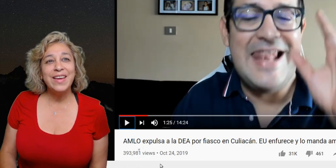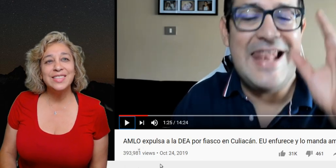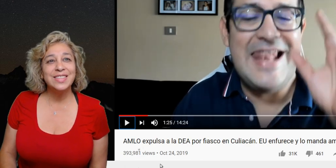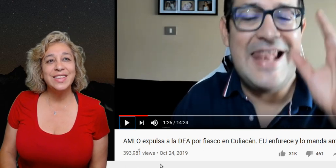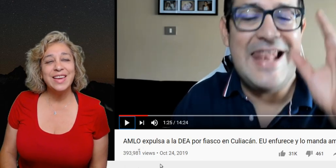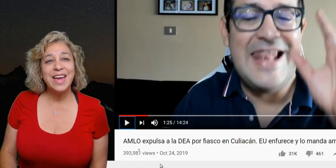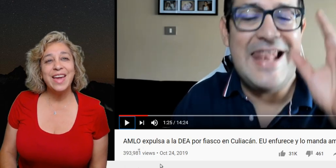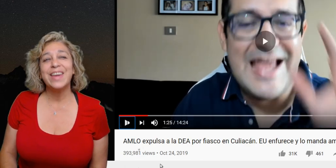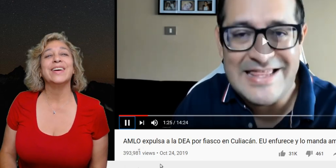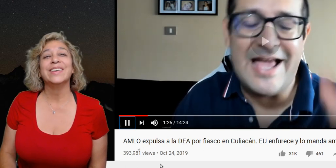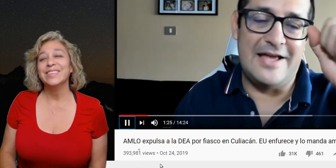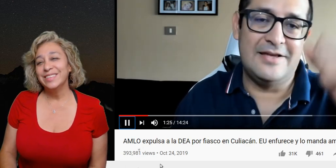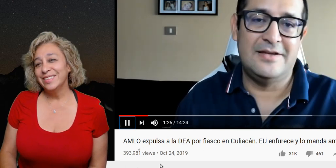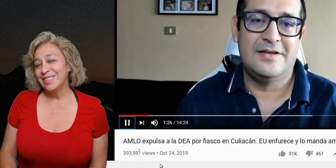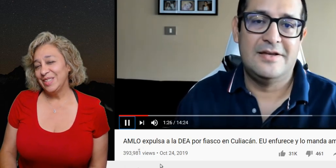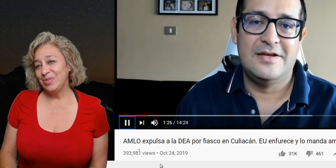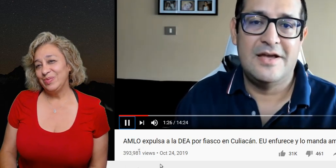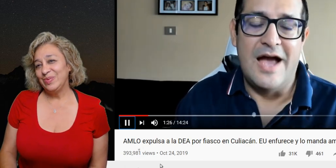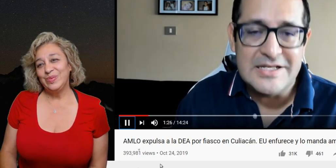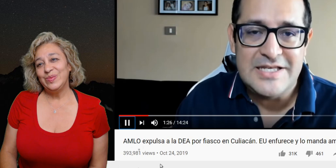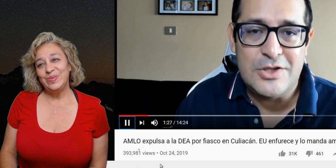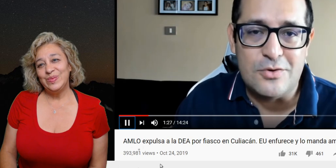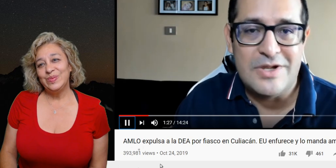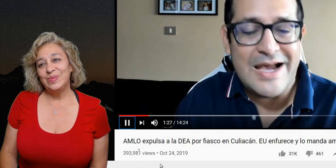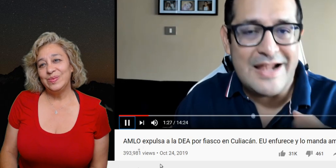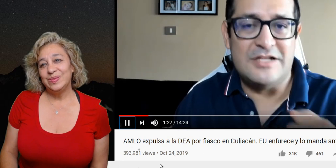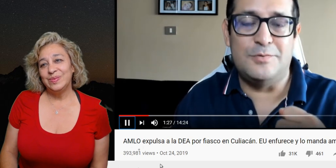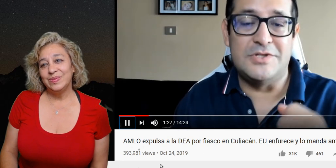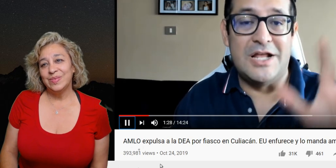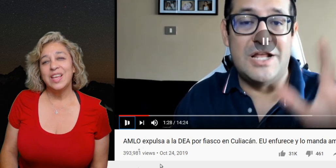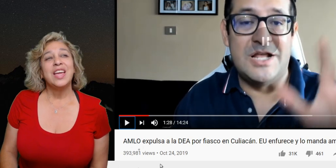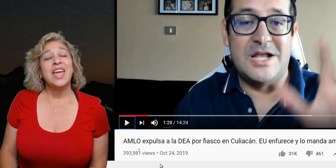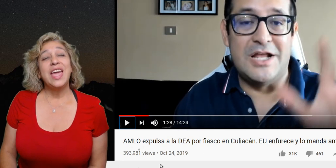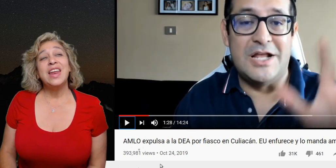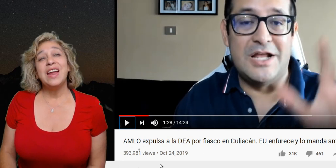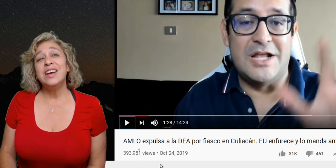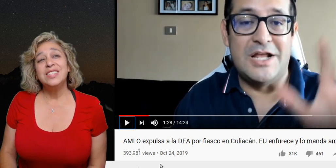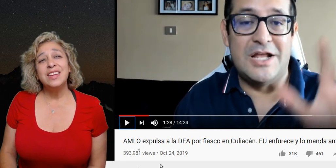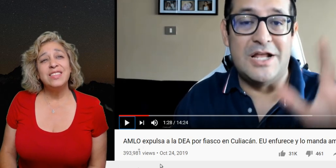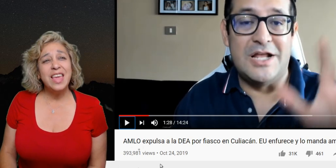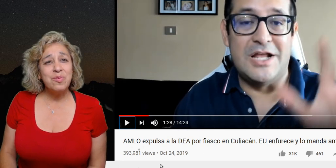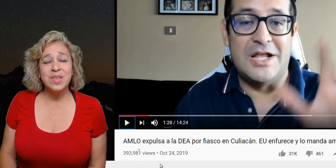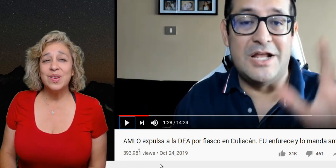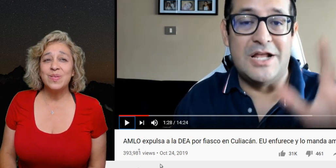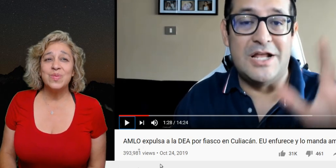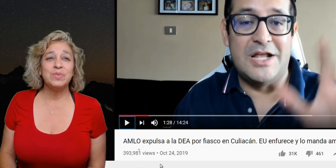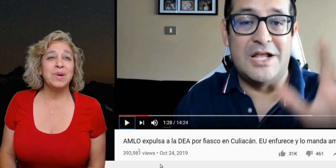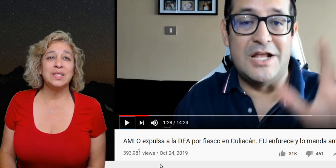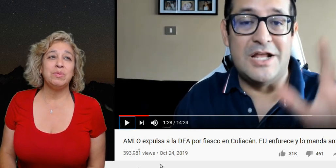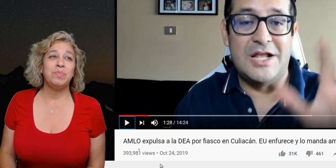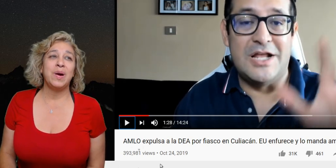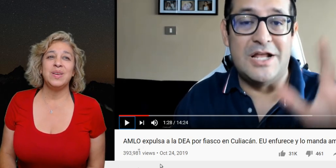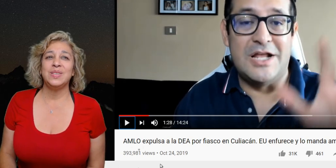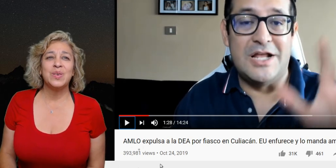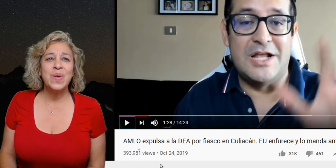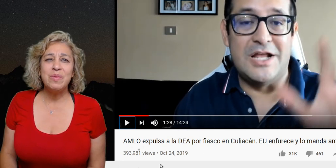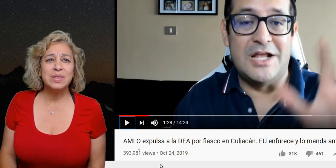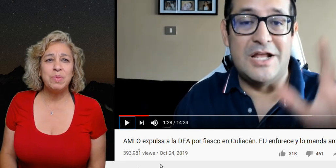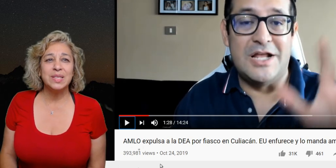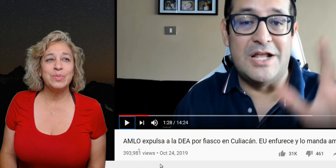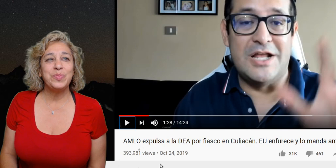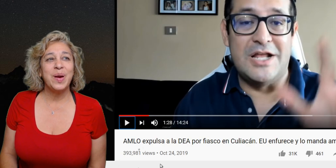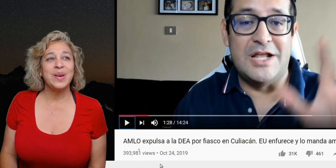DEA, it's the DEA. Ha sido la gran responsable. ¿Sí? And I said, they were the responsible parties, the